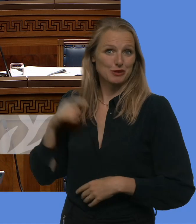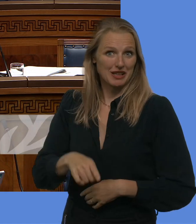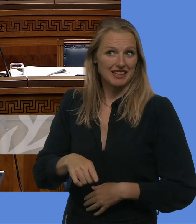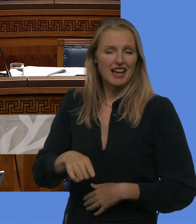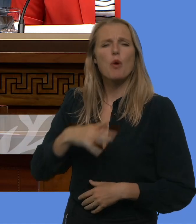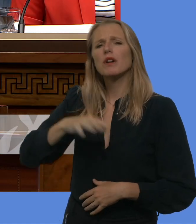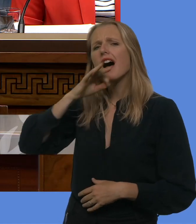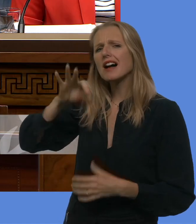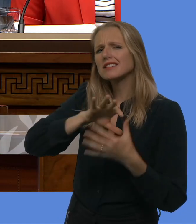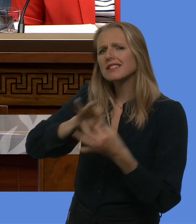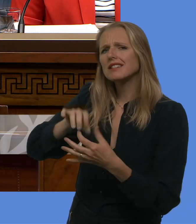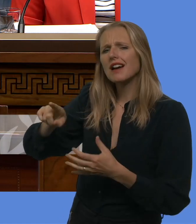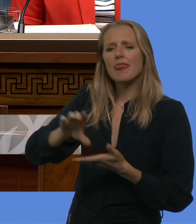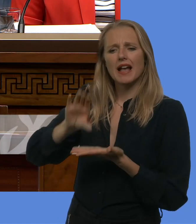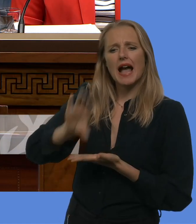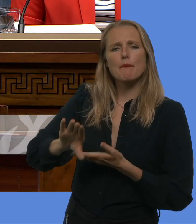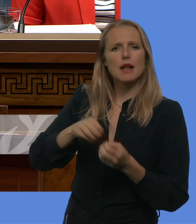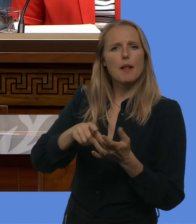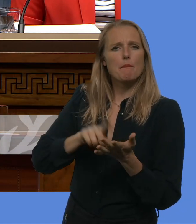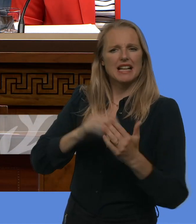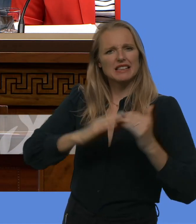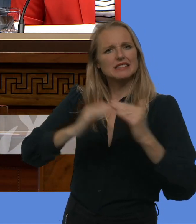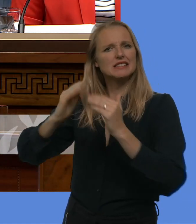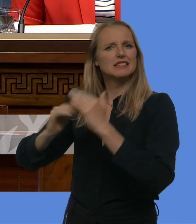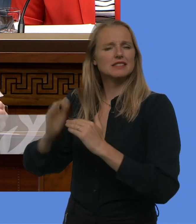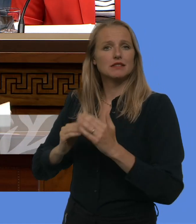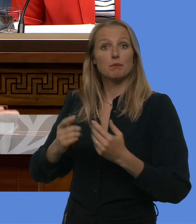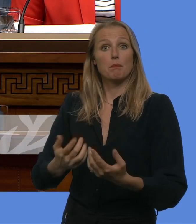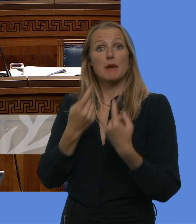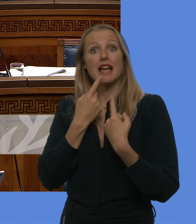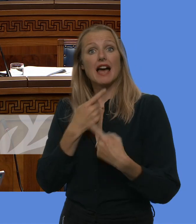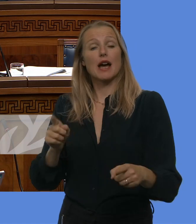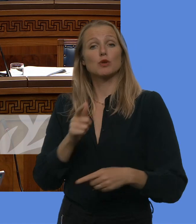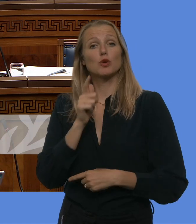wanted to ask in relation to the capital bills, the announcement for